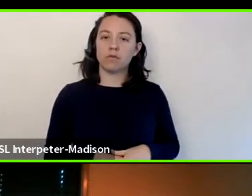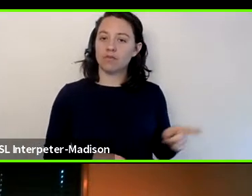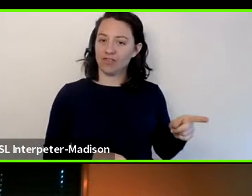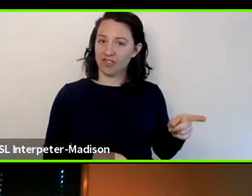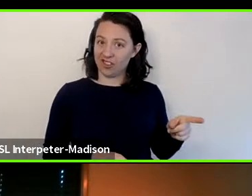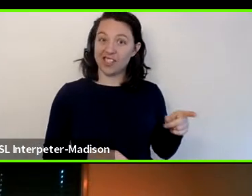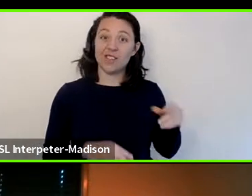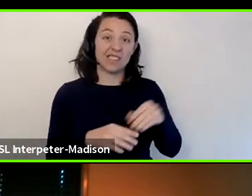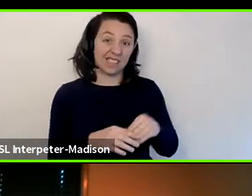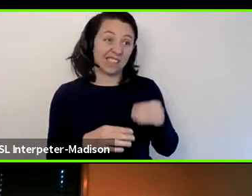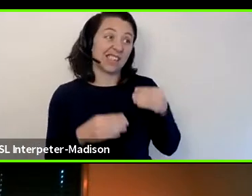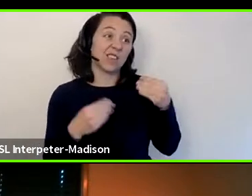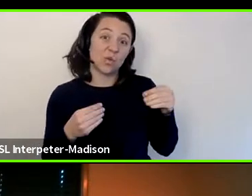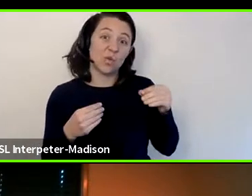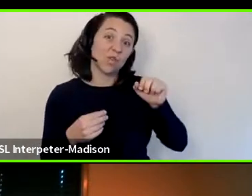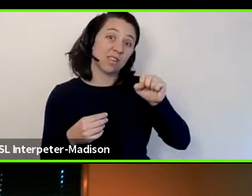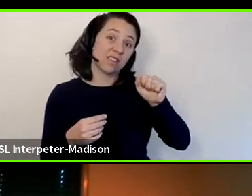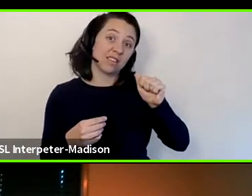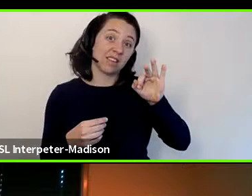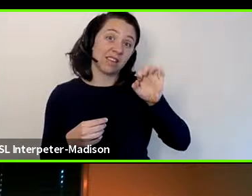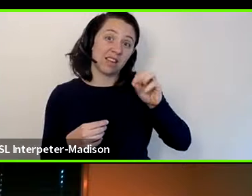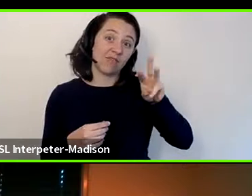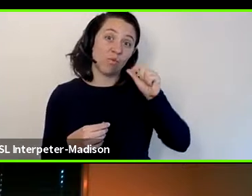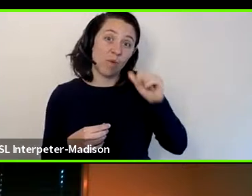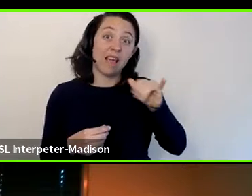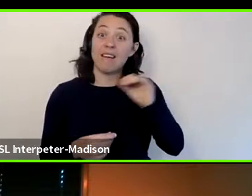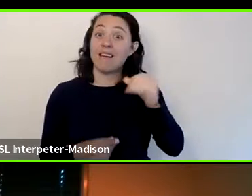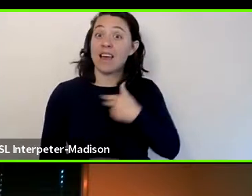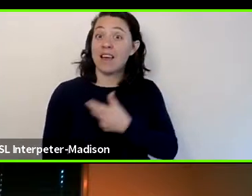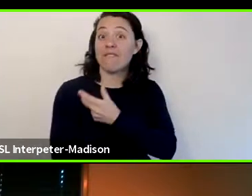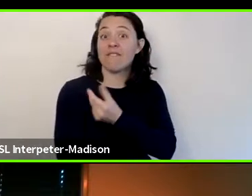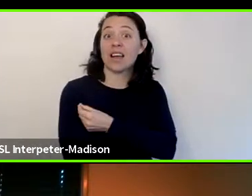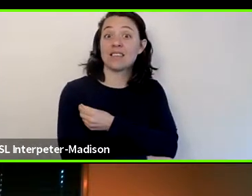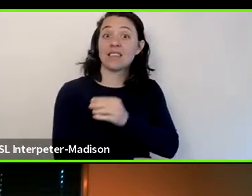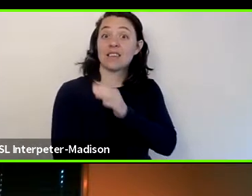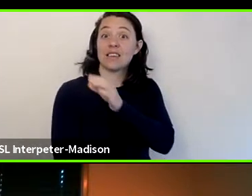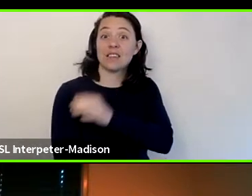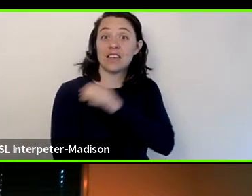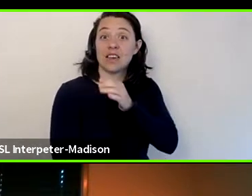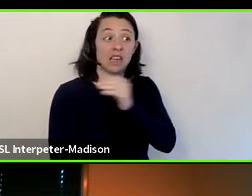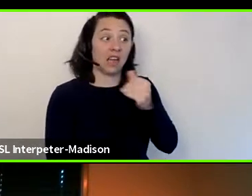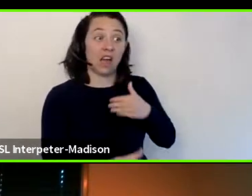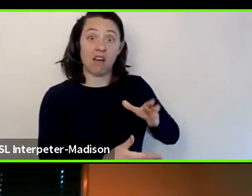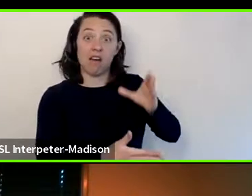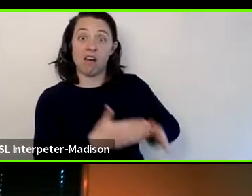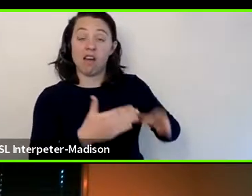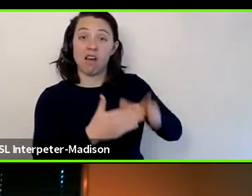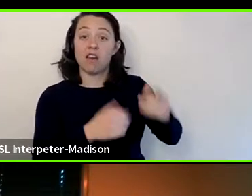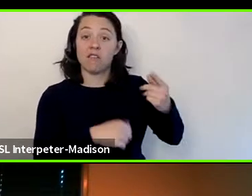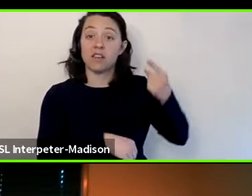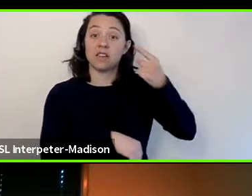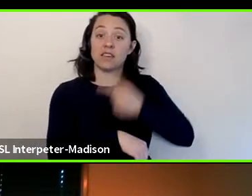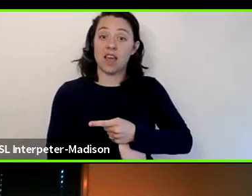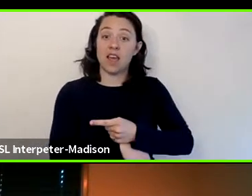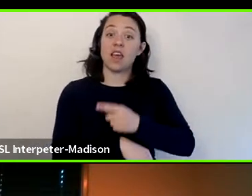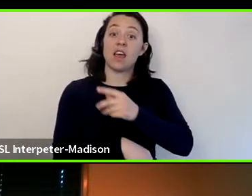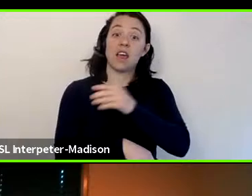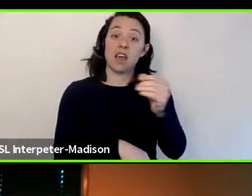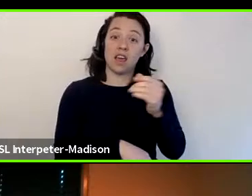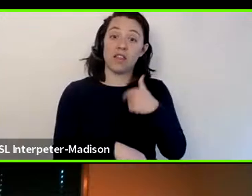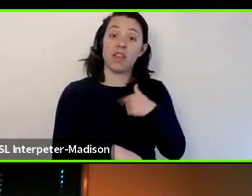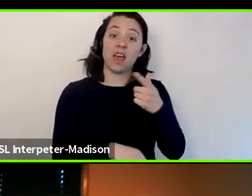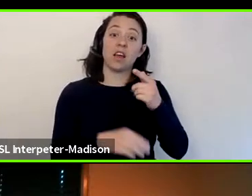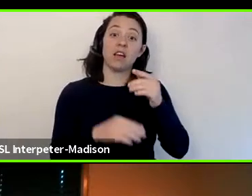and they were doing a vaccine clinic, and it was at the very end of the clinic, and they put out a PSA on